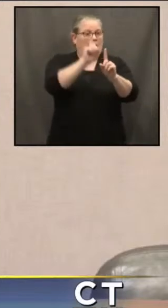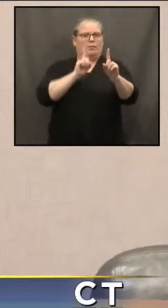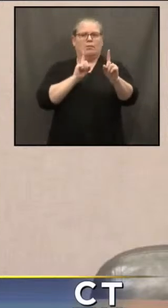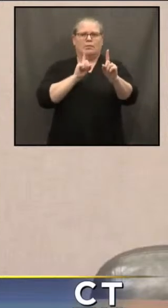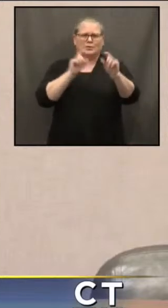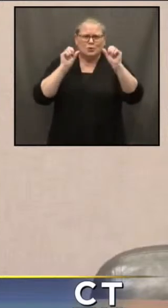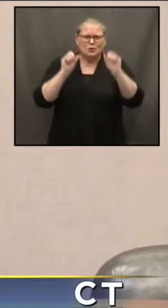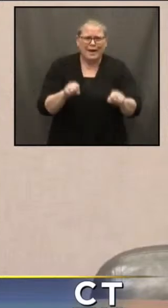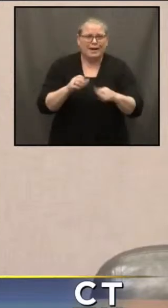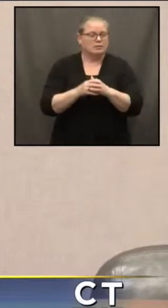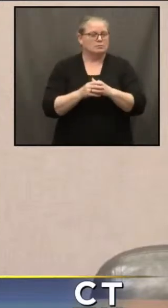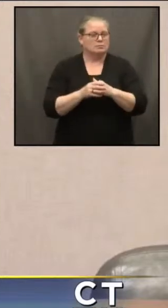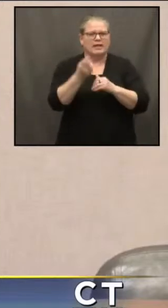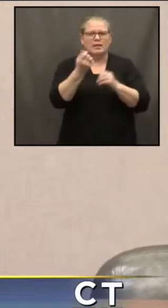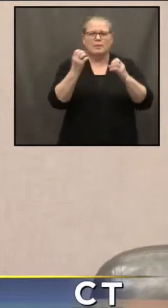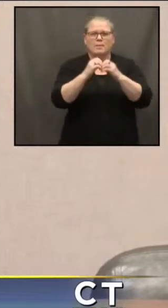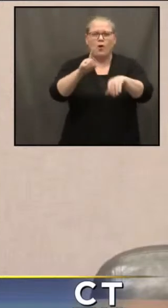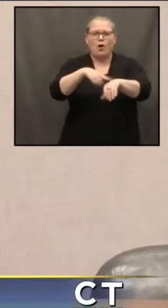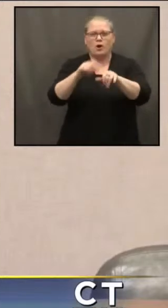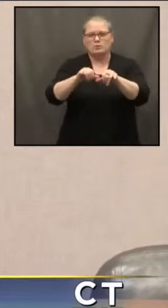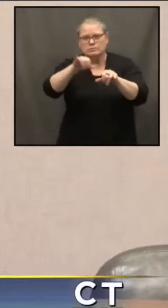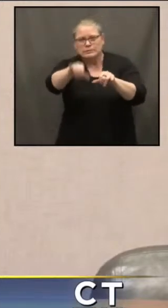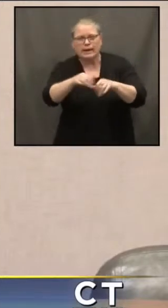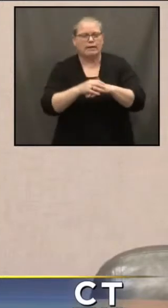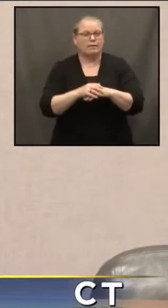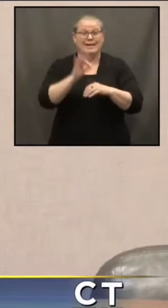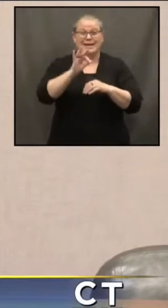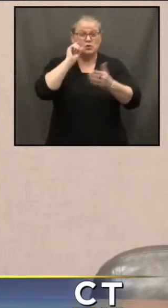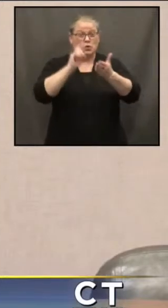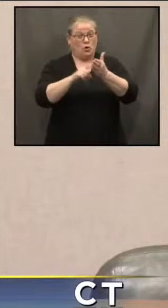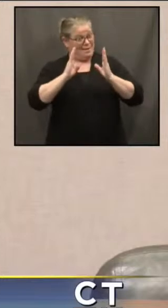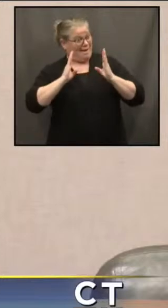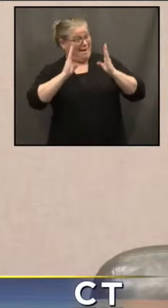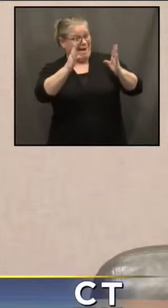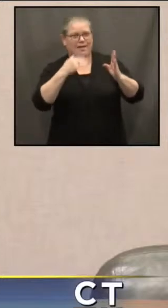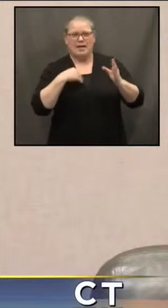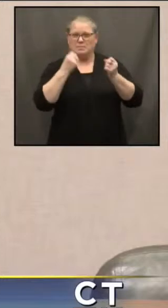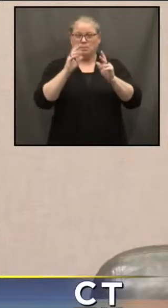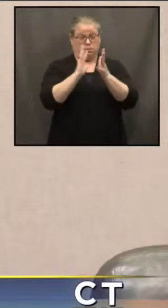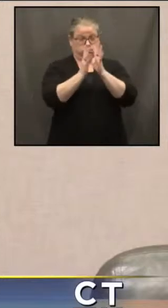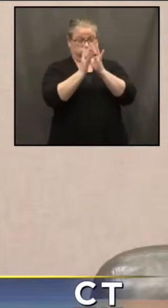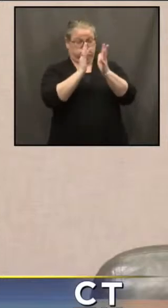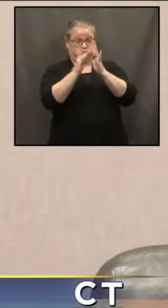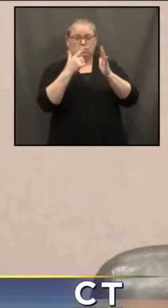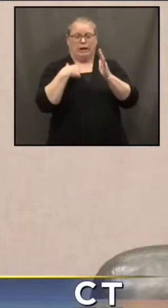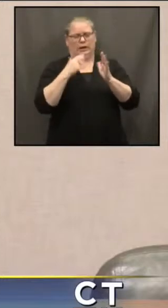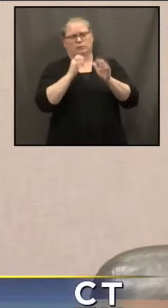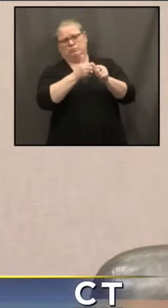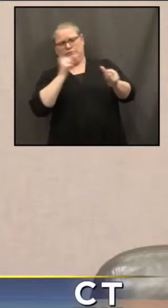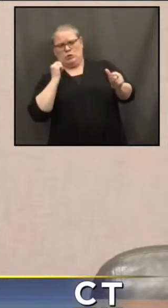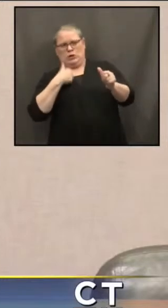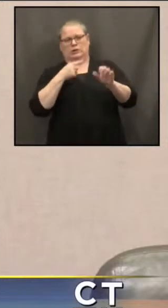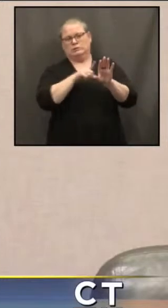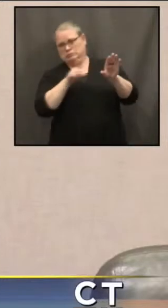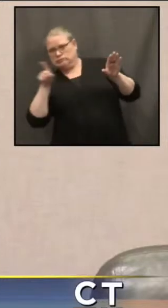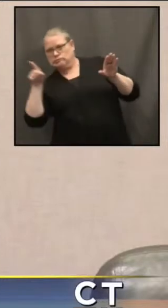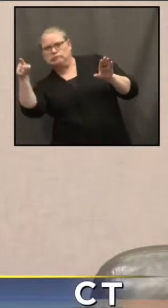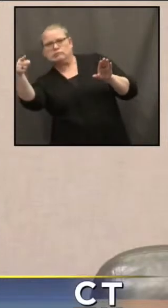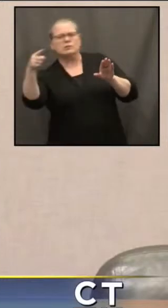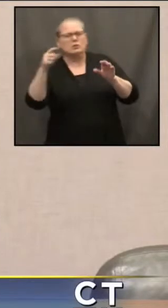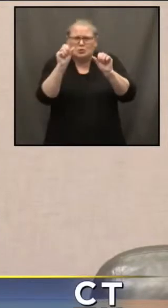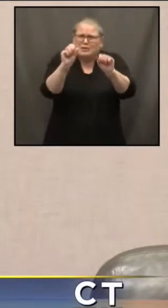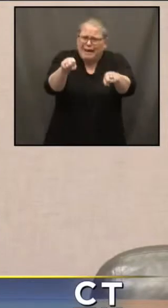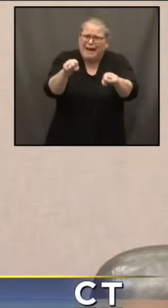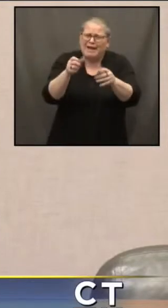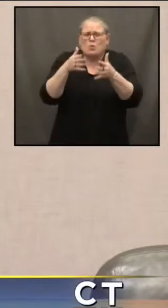that crowded aisle that has everybody buying the things for Thanksgiving that they need right at that moment. Maybe you wait a little longer. So there are